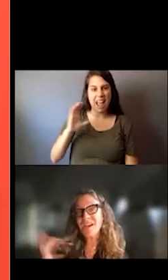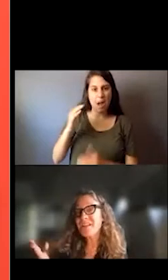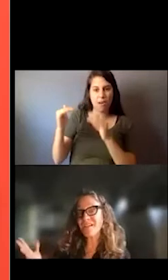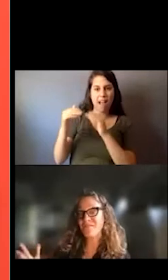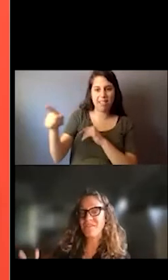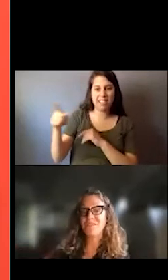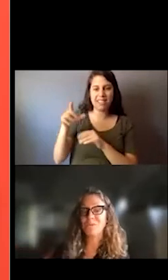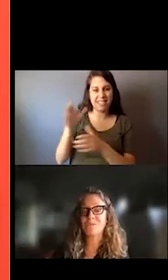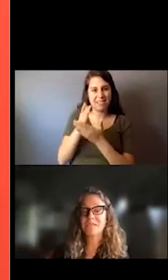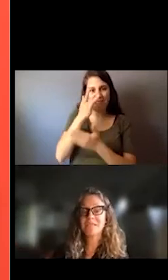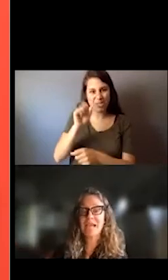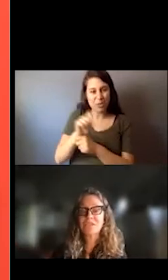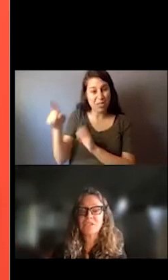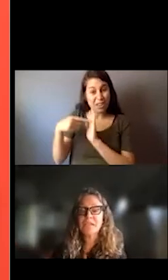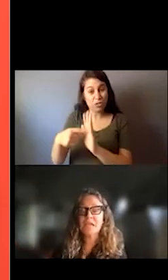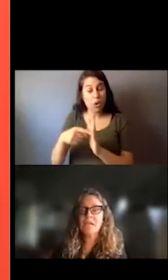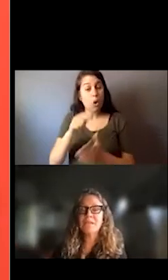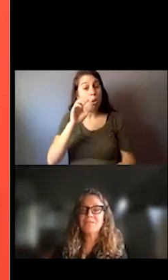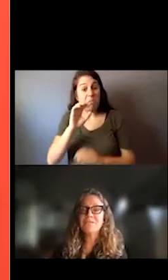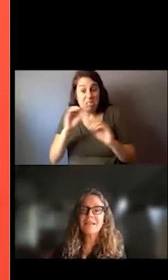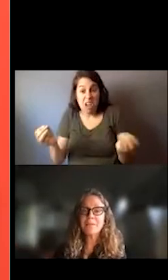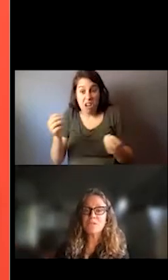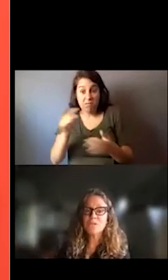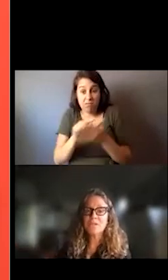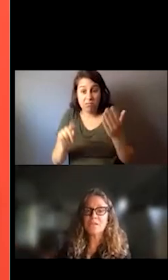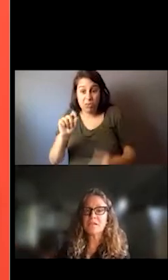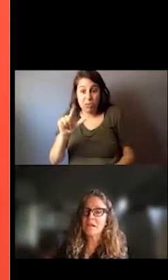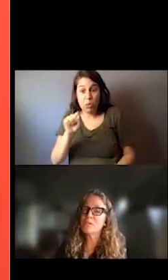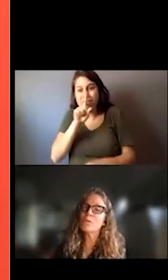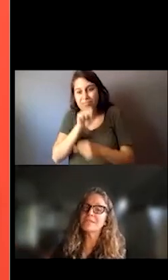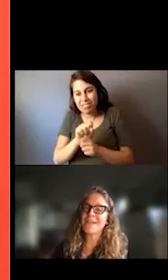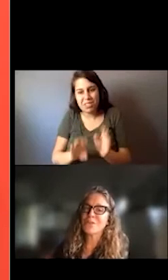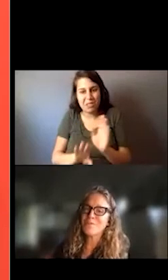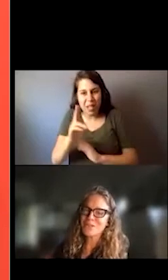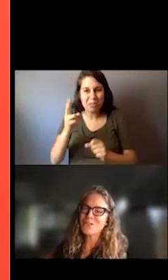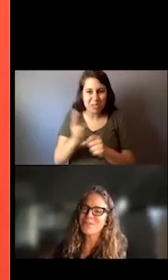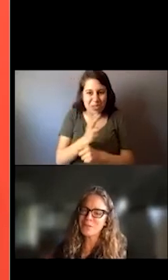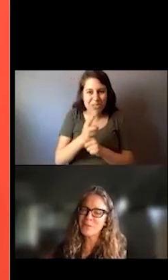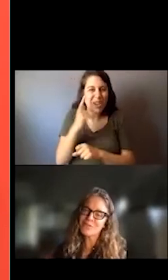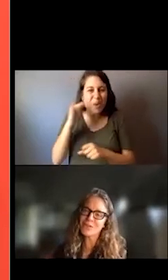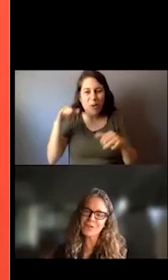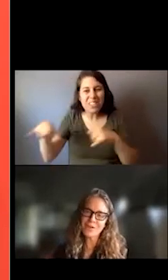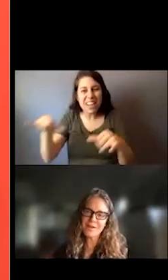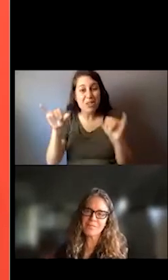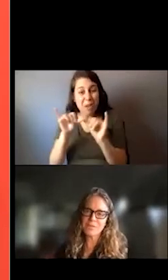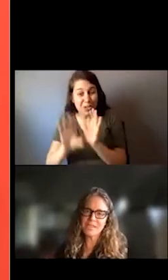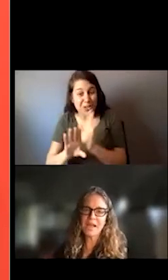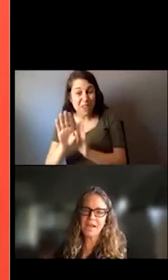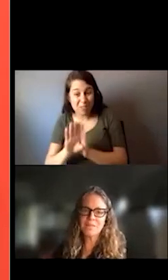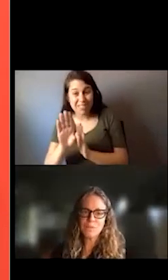that none of these tools has actually been developed using kind of gold standard measure development